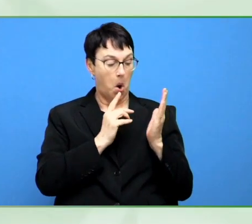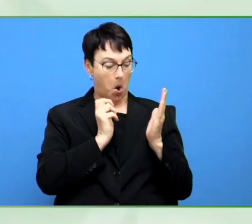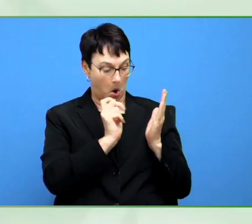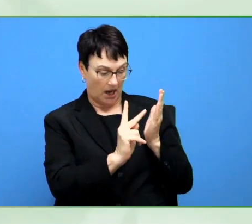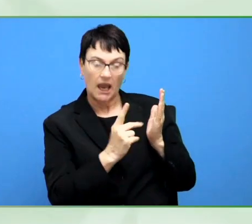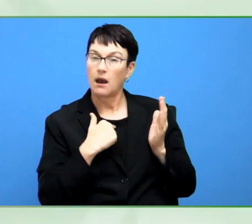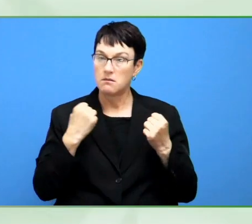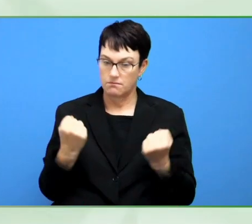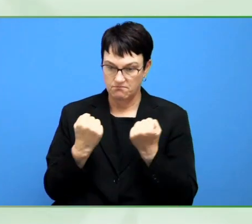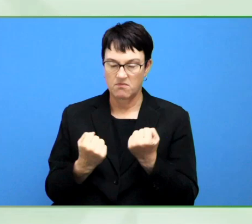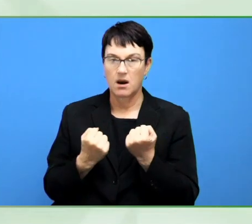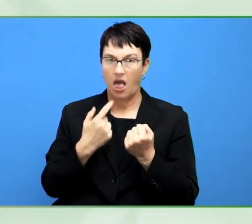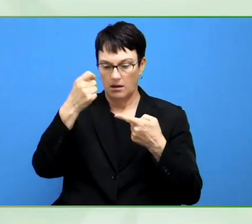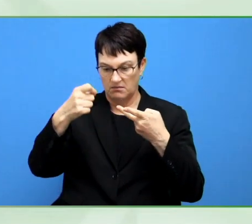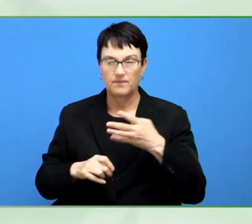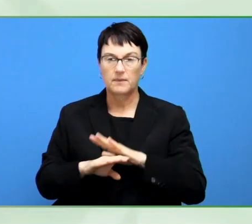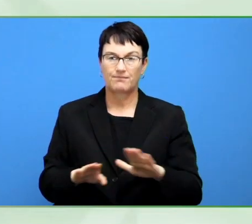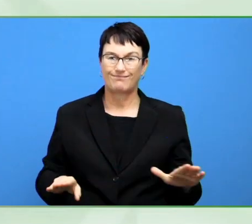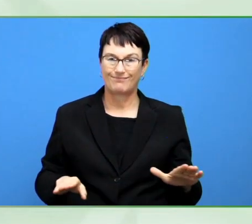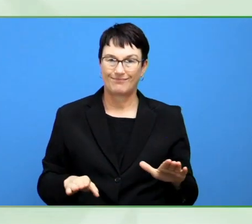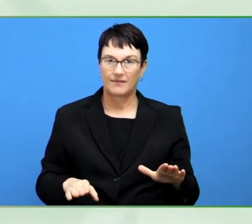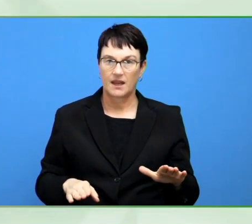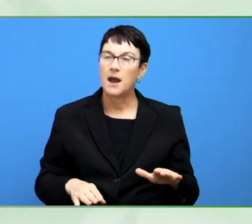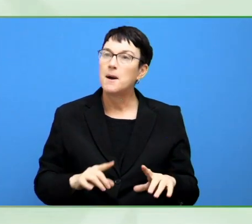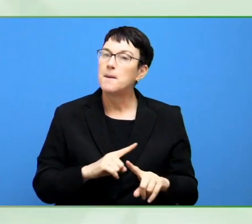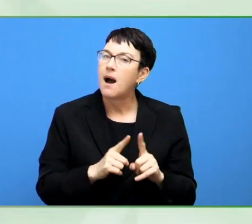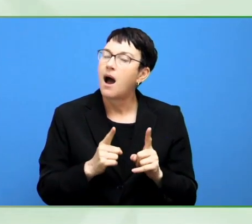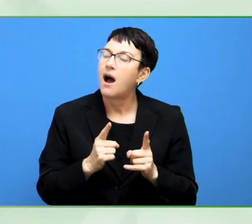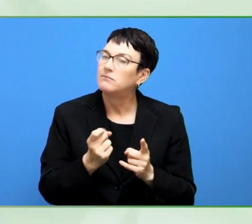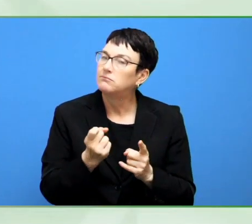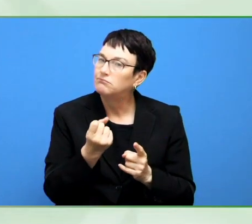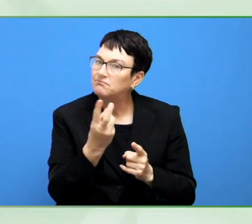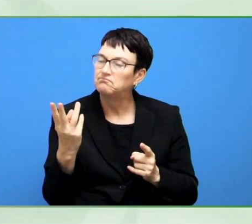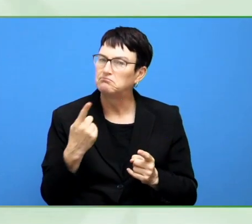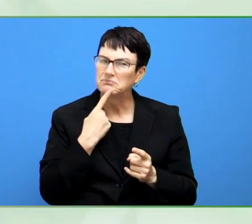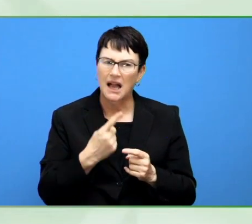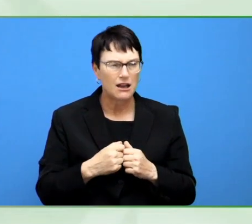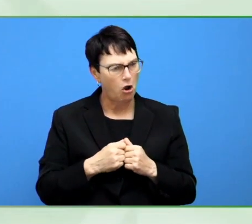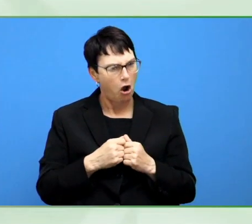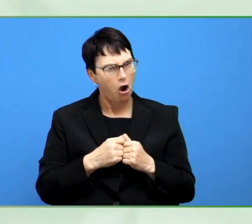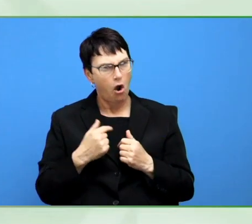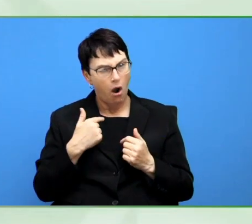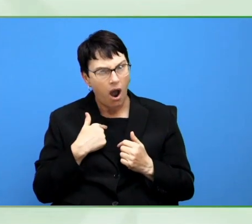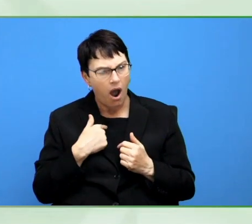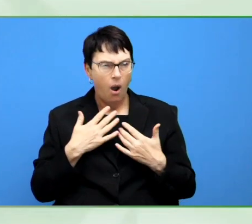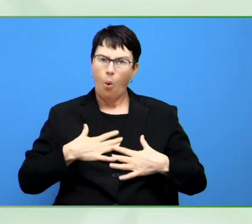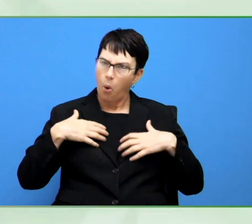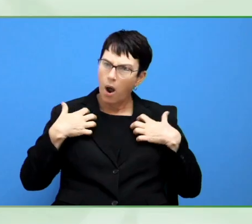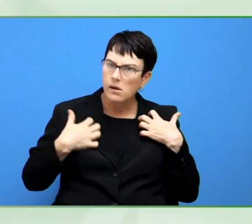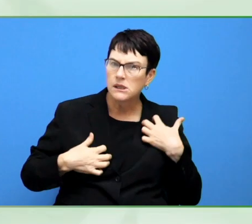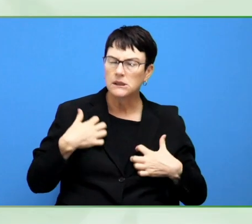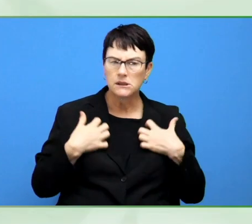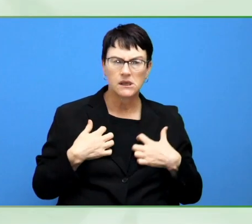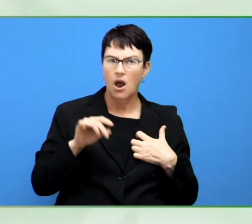actually useful. I'm not doing this only for the requirements, but I'm doing it to reach out to my customers or